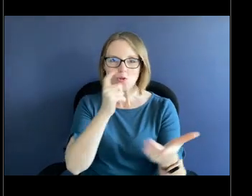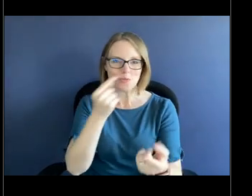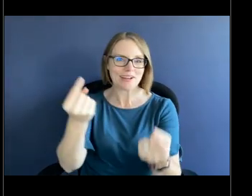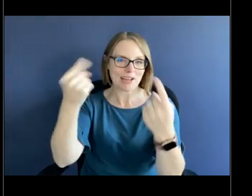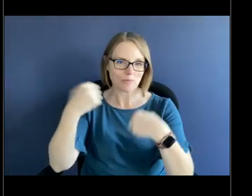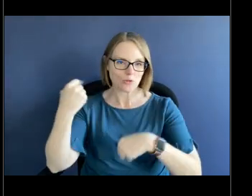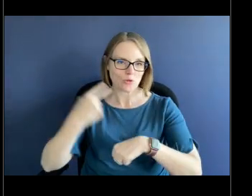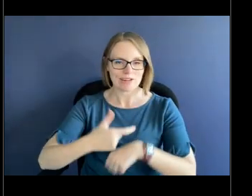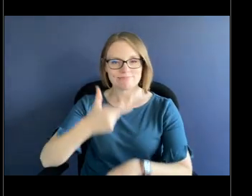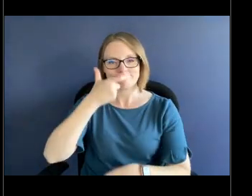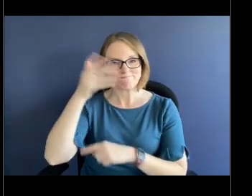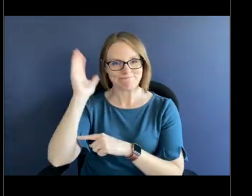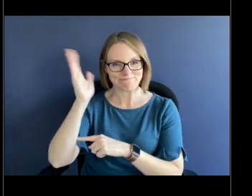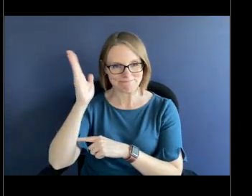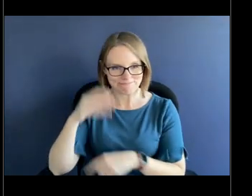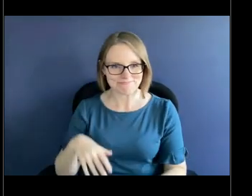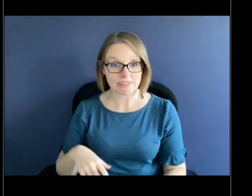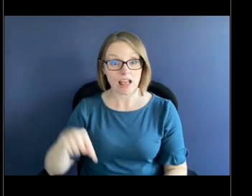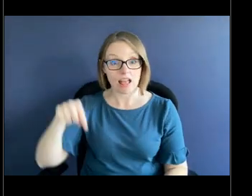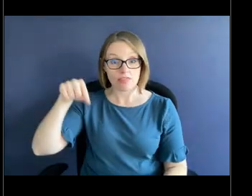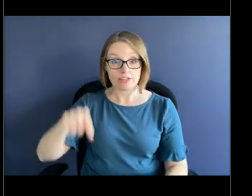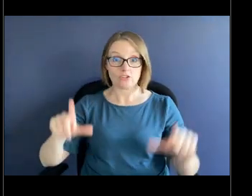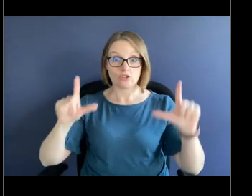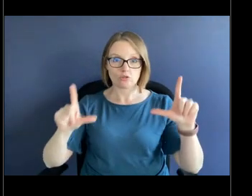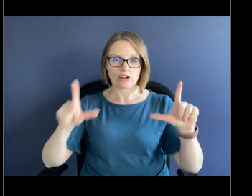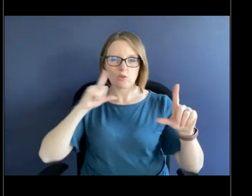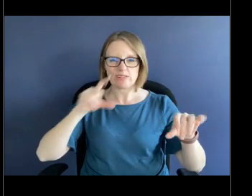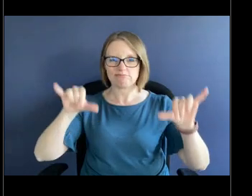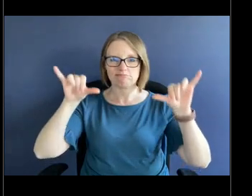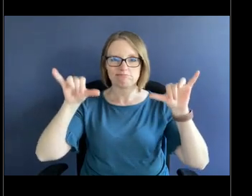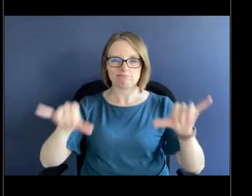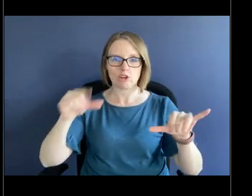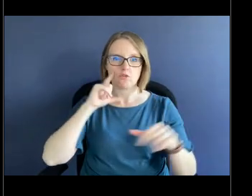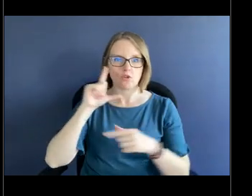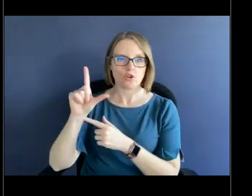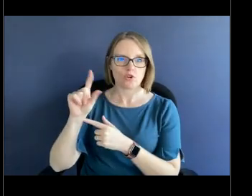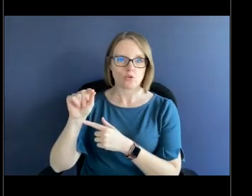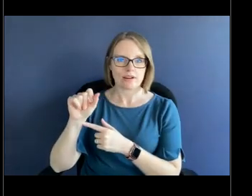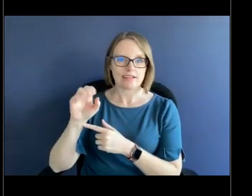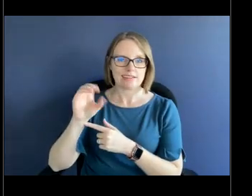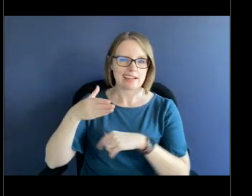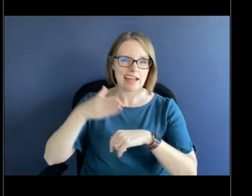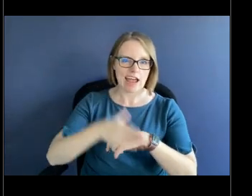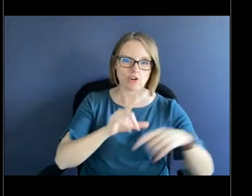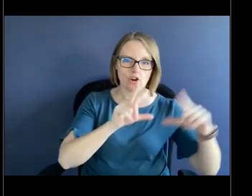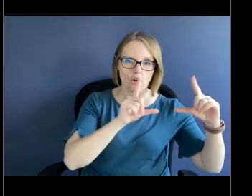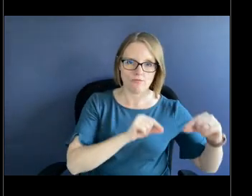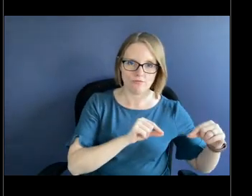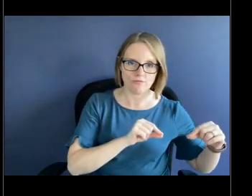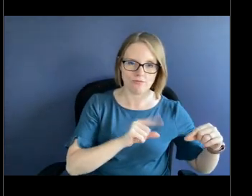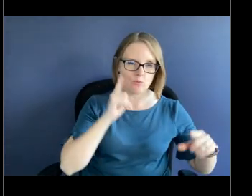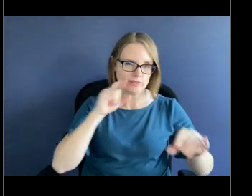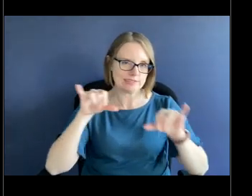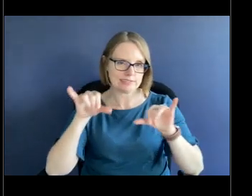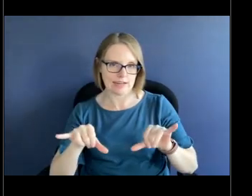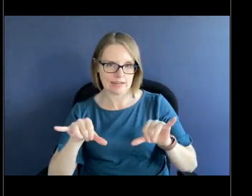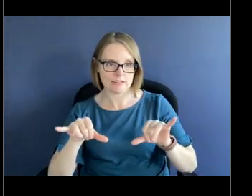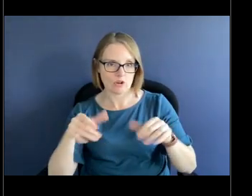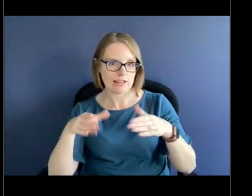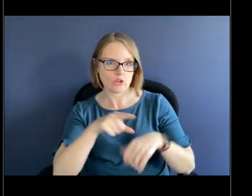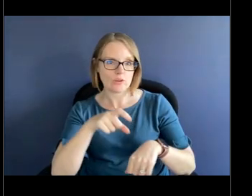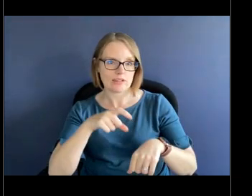attendees. This screen will remain up for 20 seconds after the broadcast to allow you